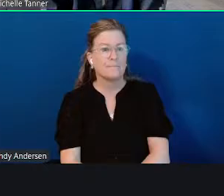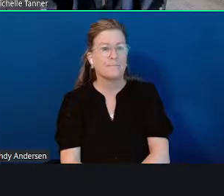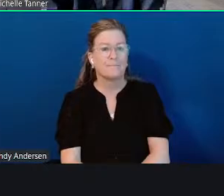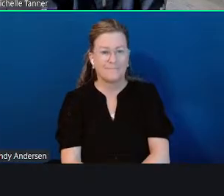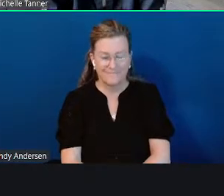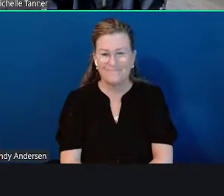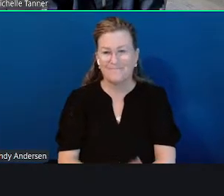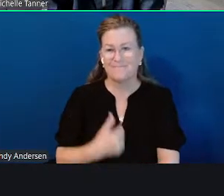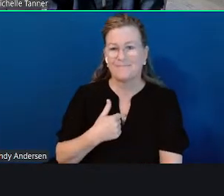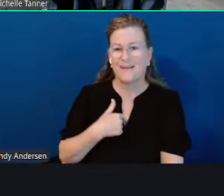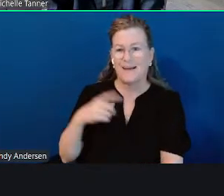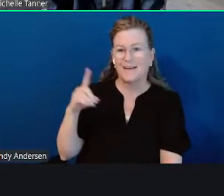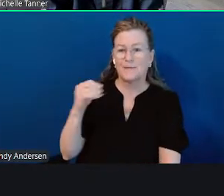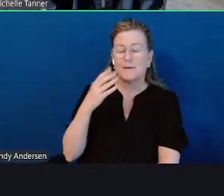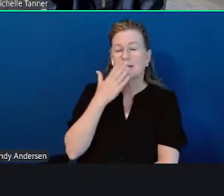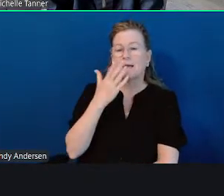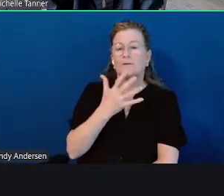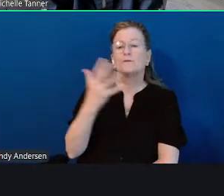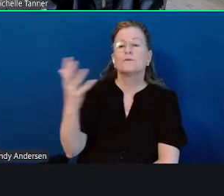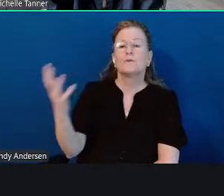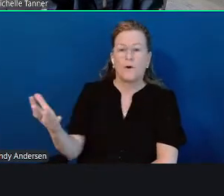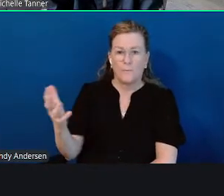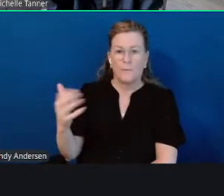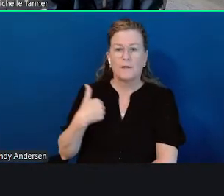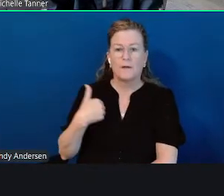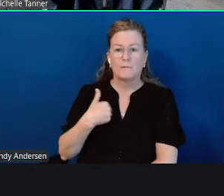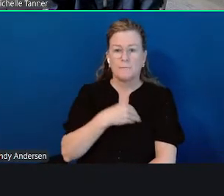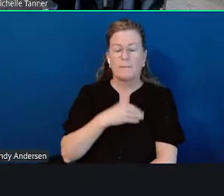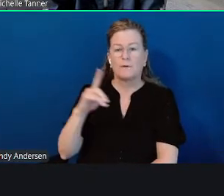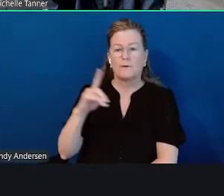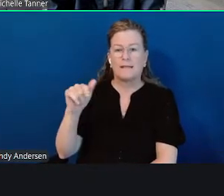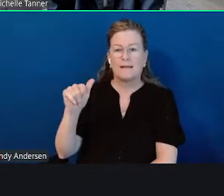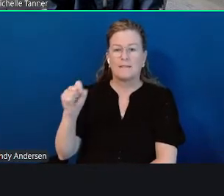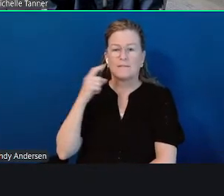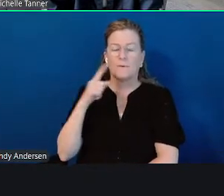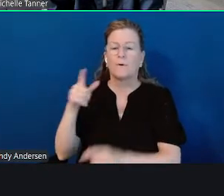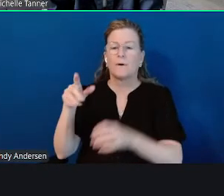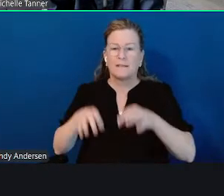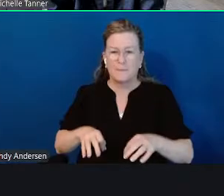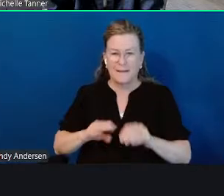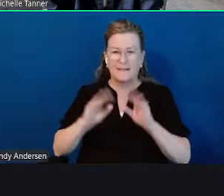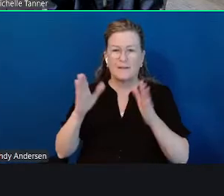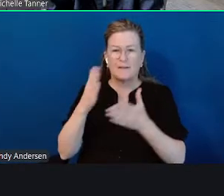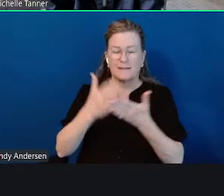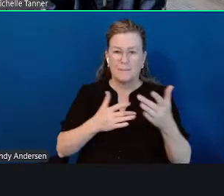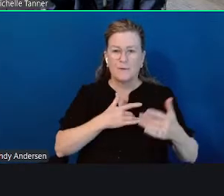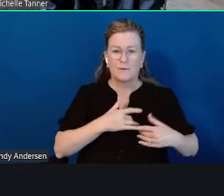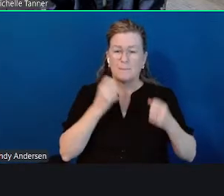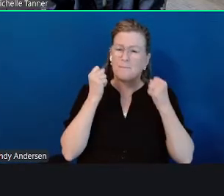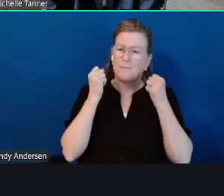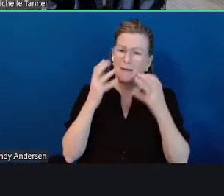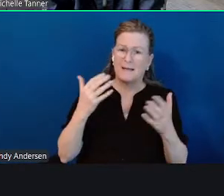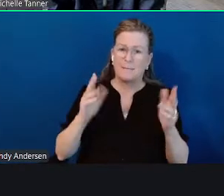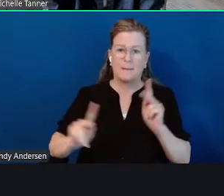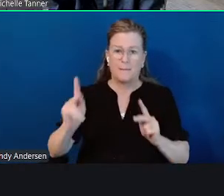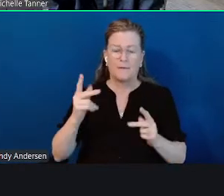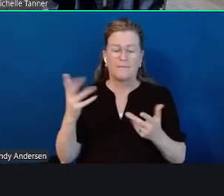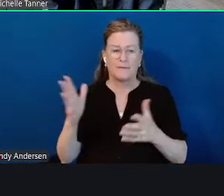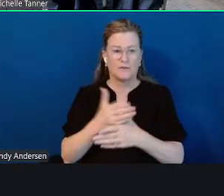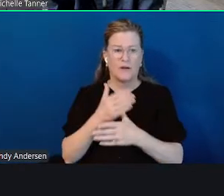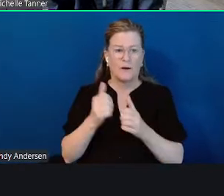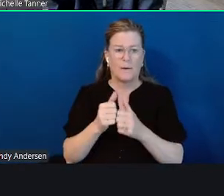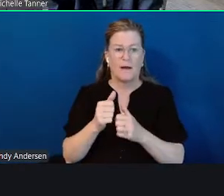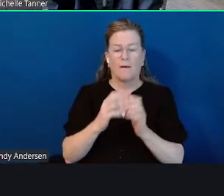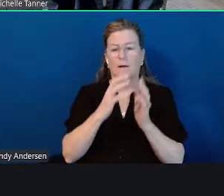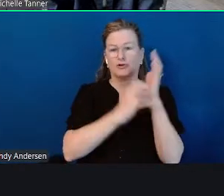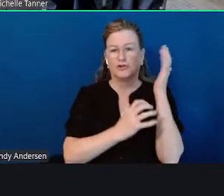I do. Thank you so much, Board Member Davis, for articulating some of the concerns that many people have expressed about the length and